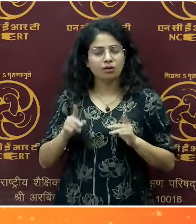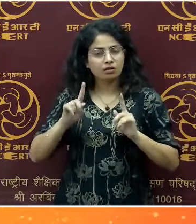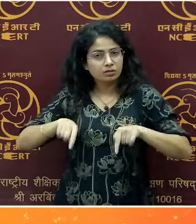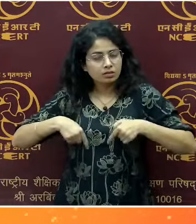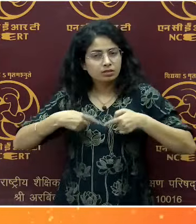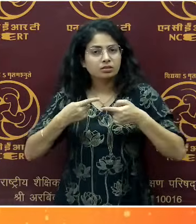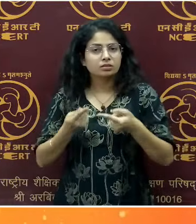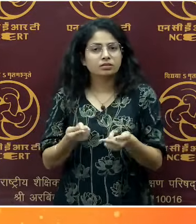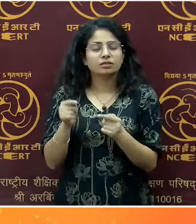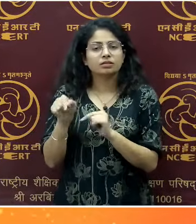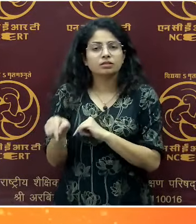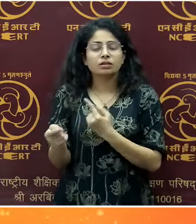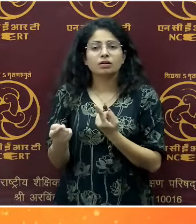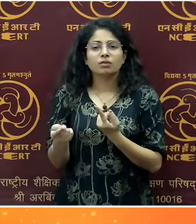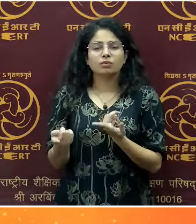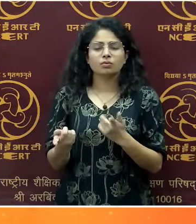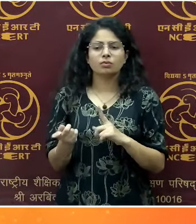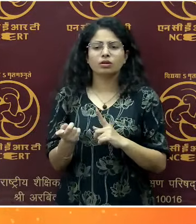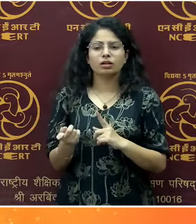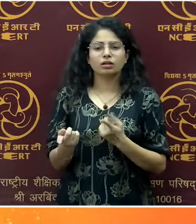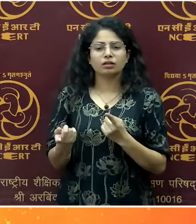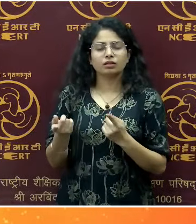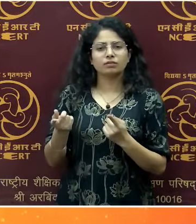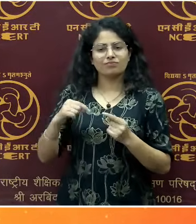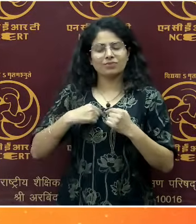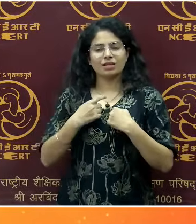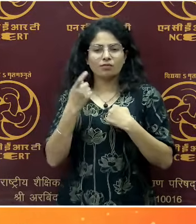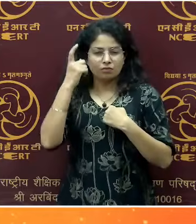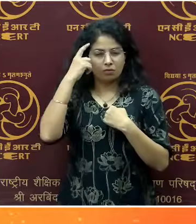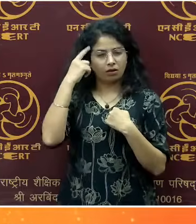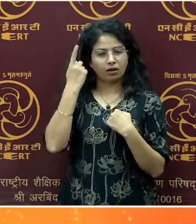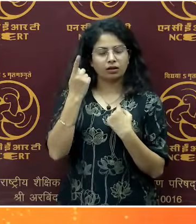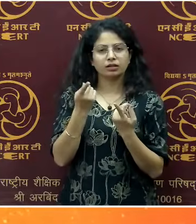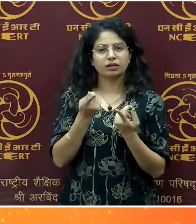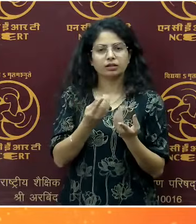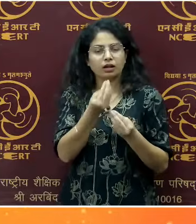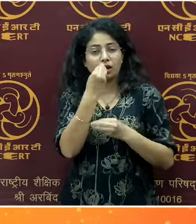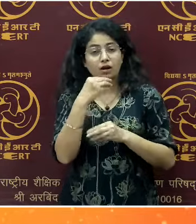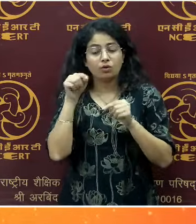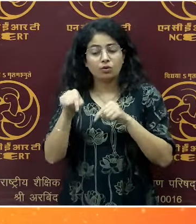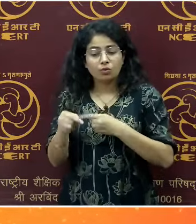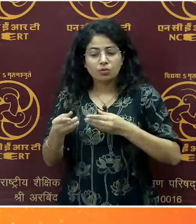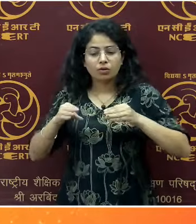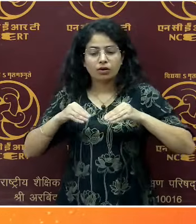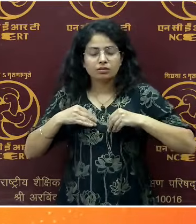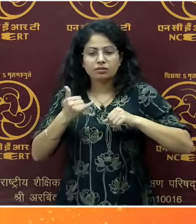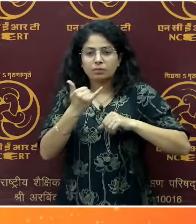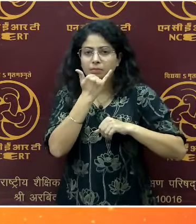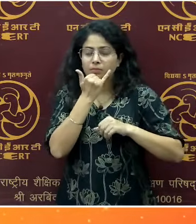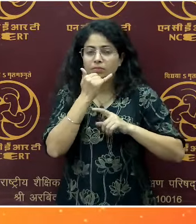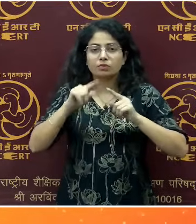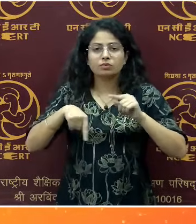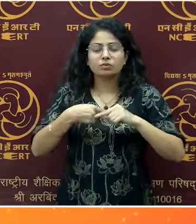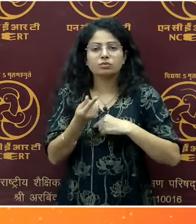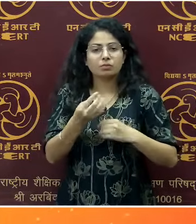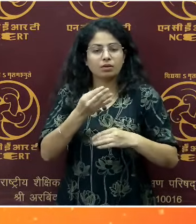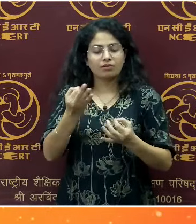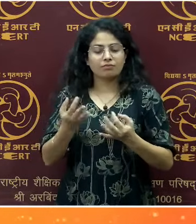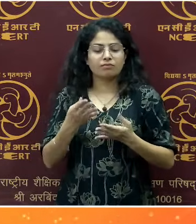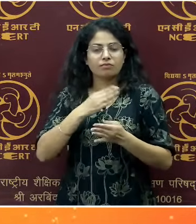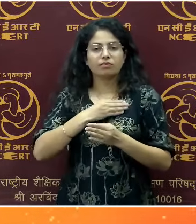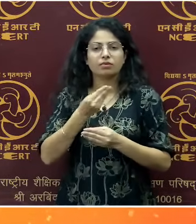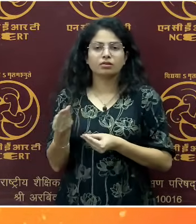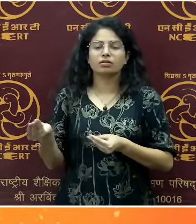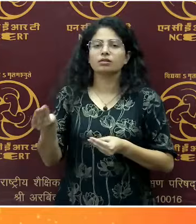So, they were not deliberately doing that thing. So, now once they realized their mistake, they tried to compensate it with the fresh